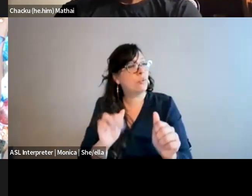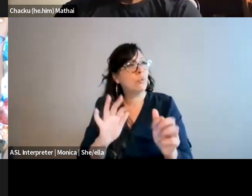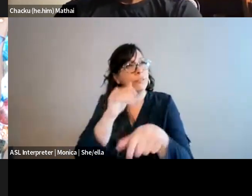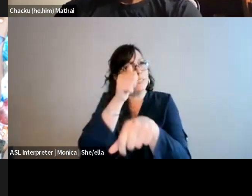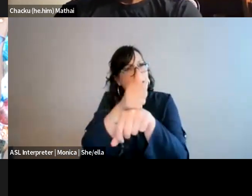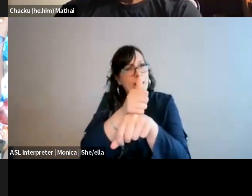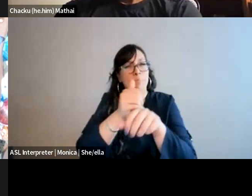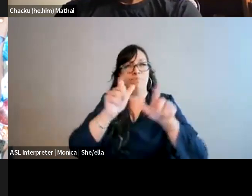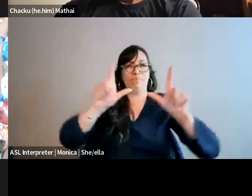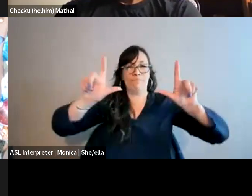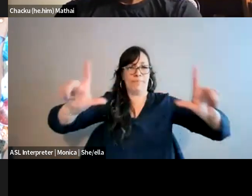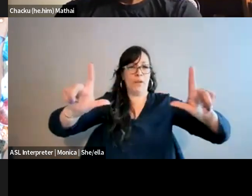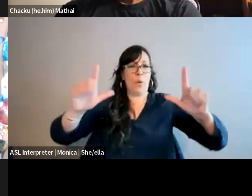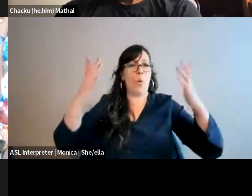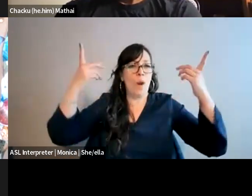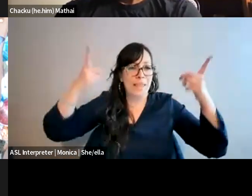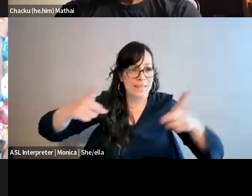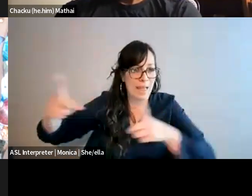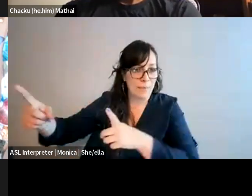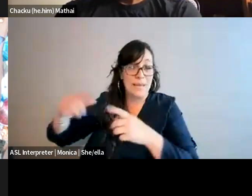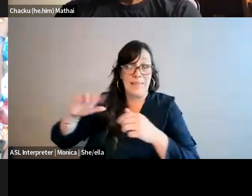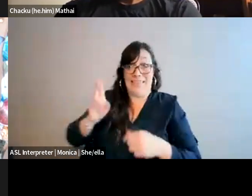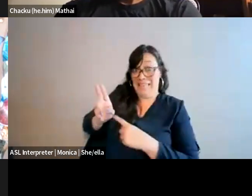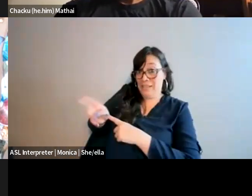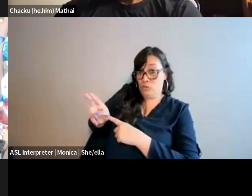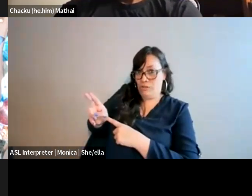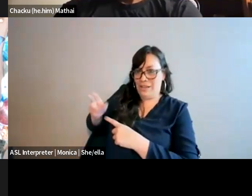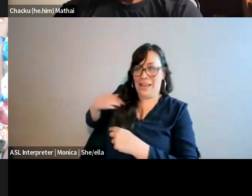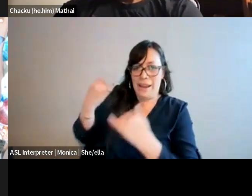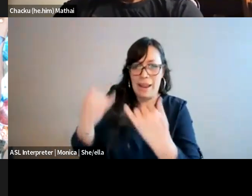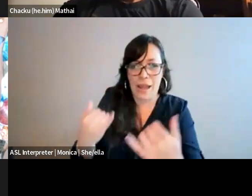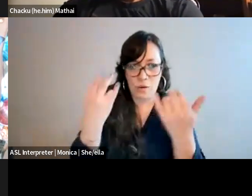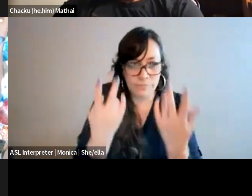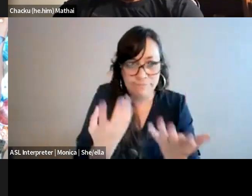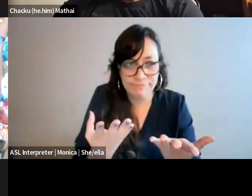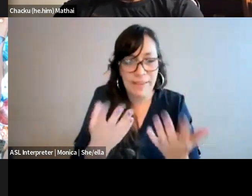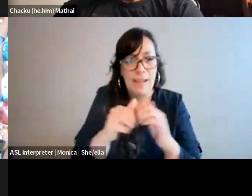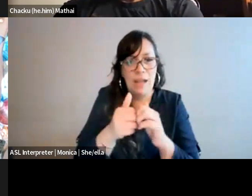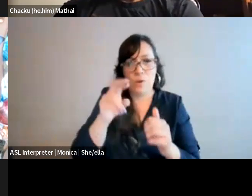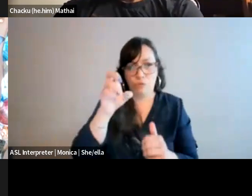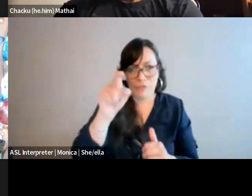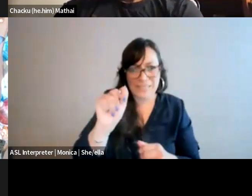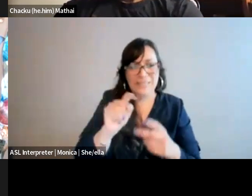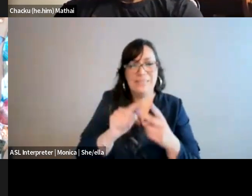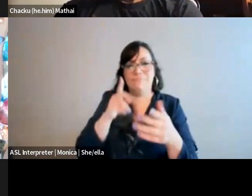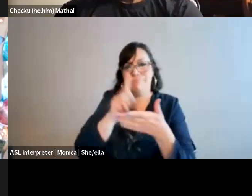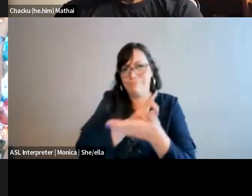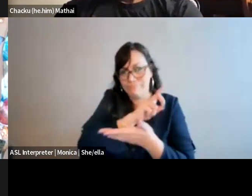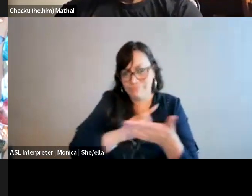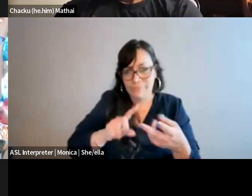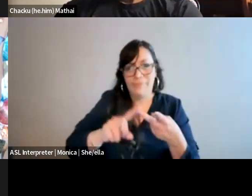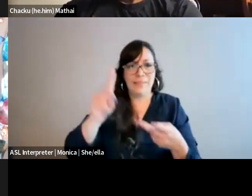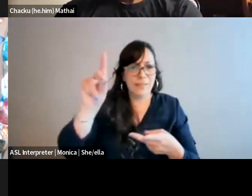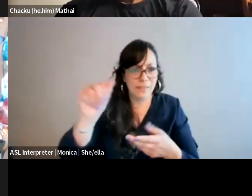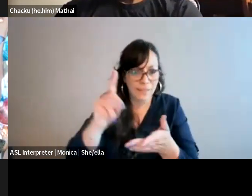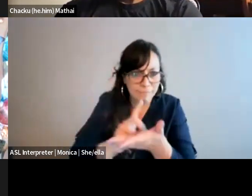the landscape of how we got here, how our racist, ableist practices are what